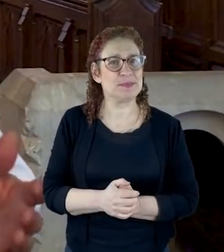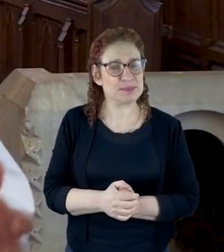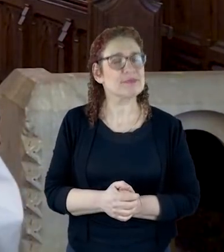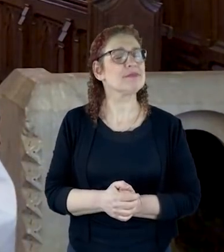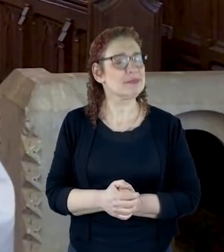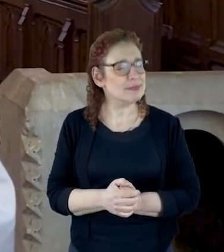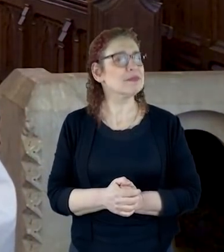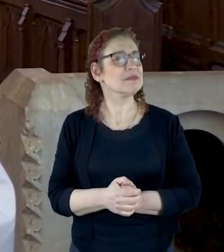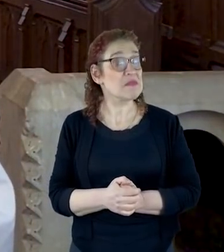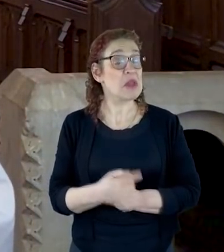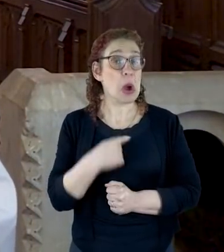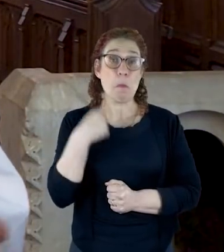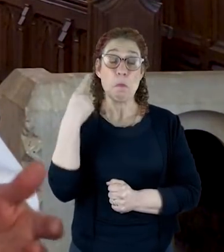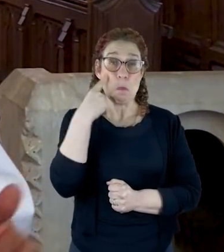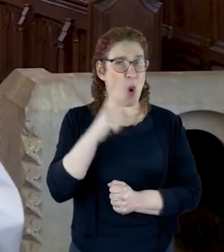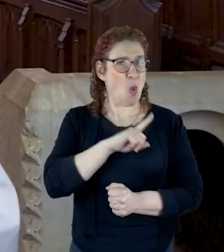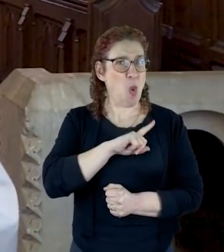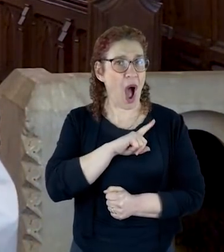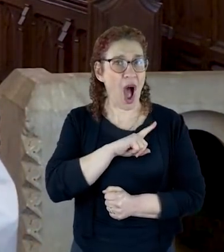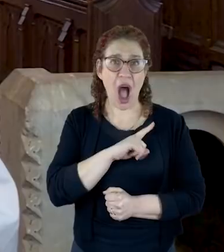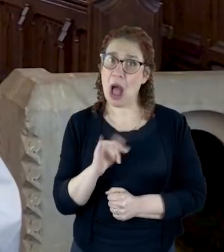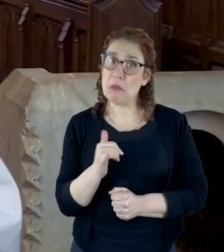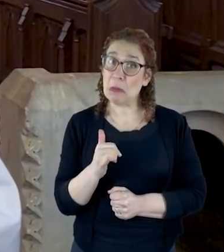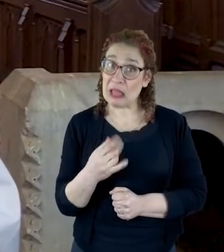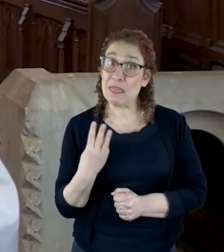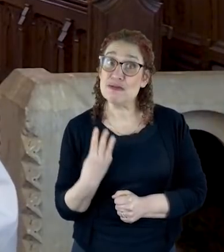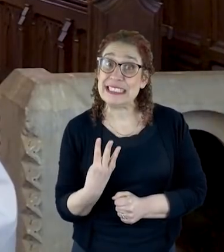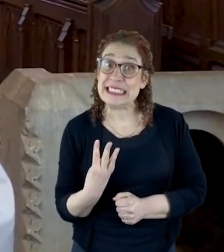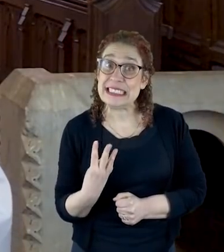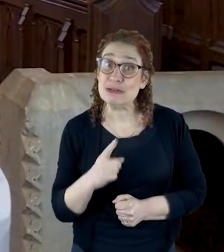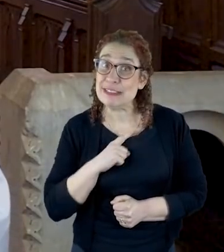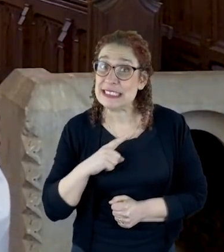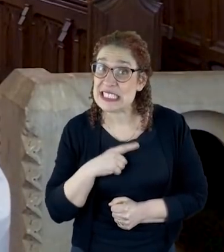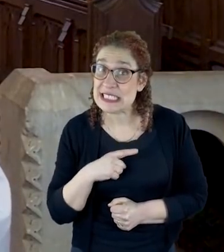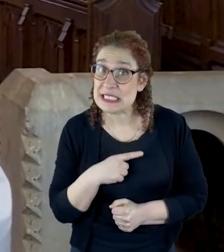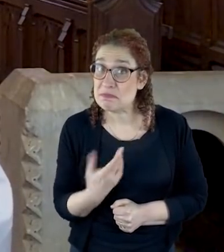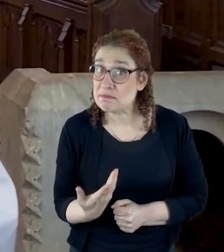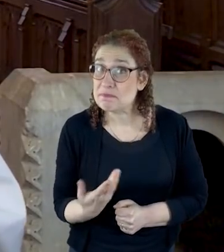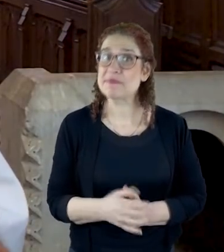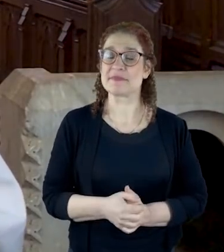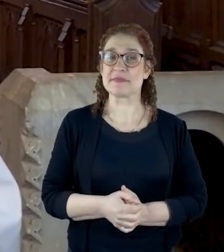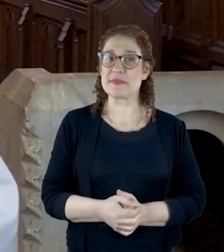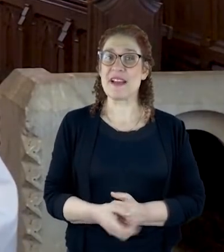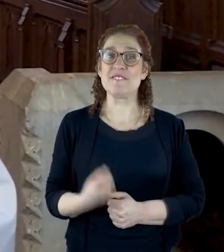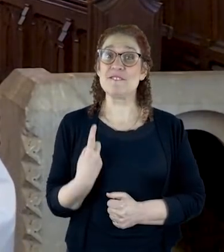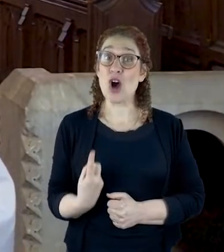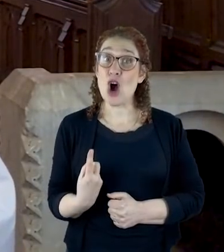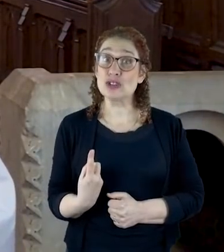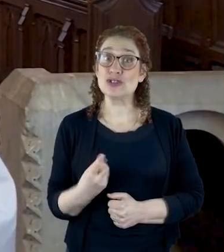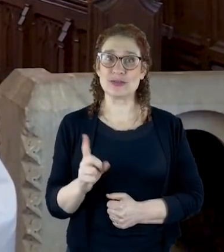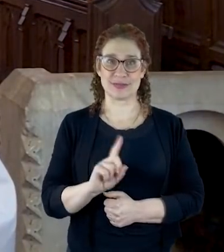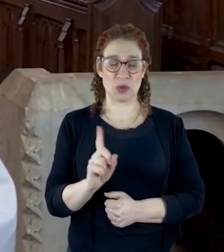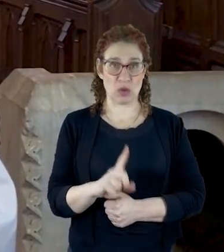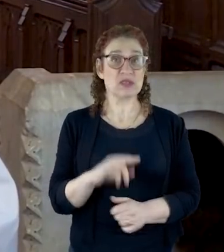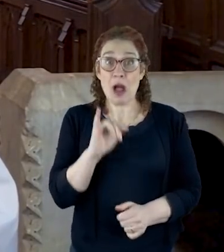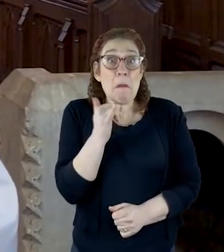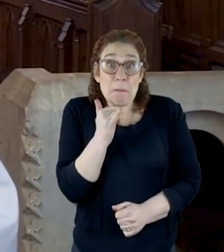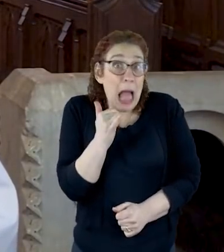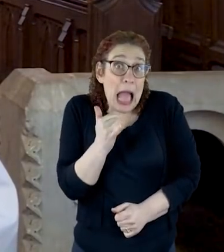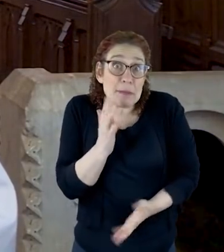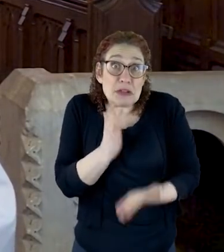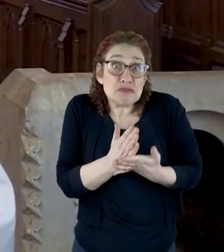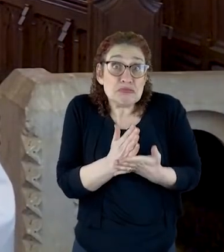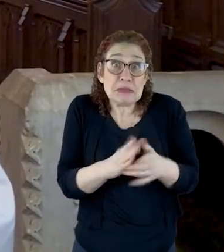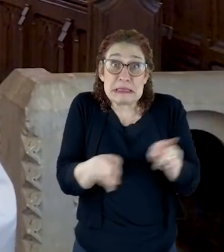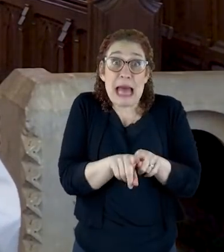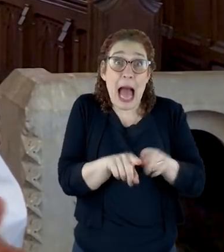Well, it seems to me that there could be 3 distinct possibilities. Firstly, it could be that they are